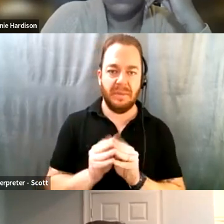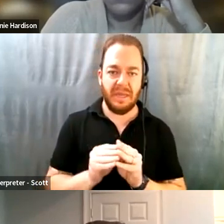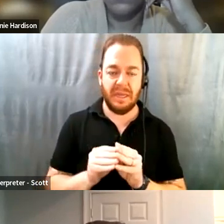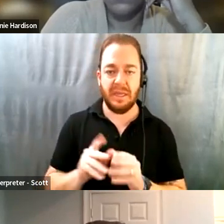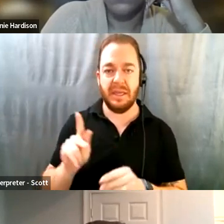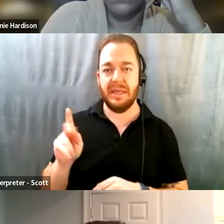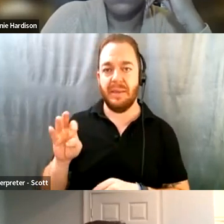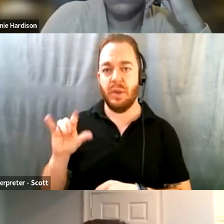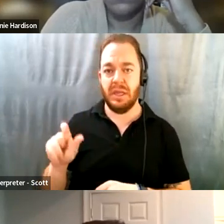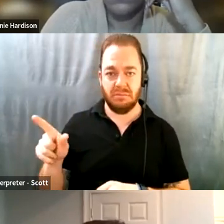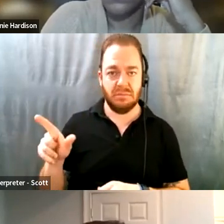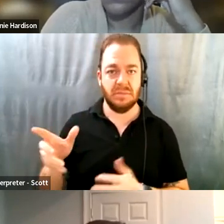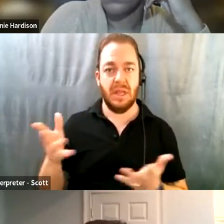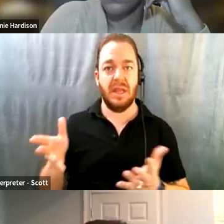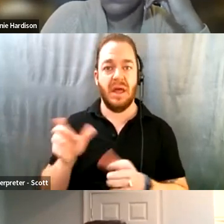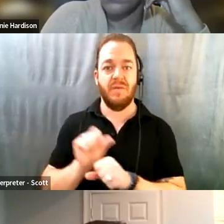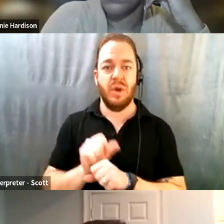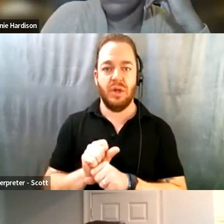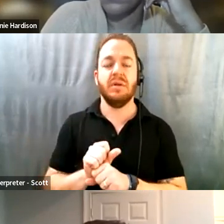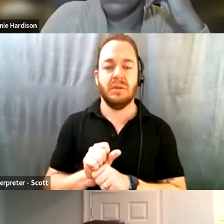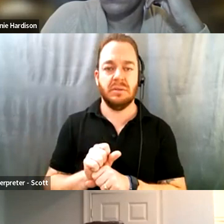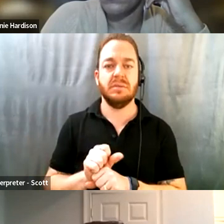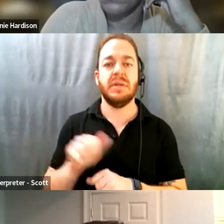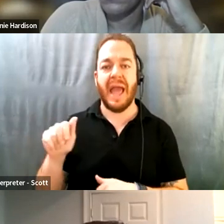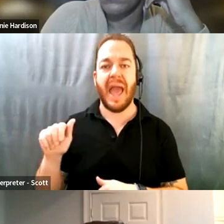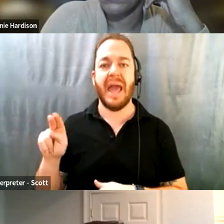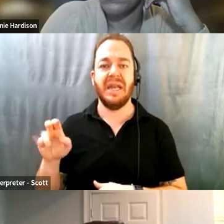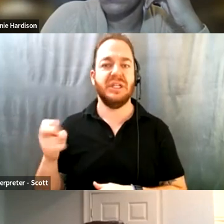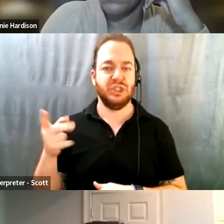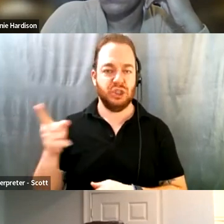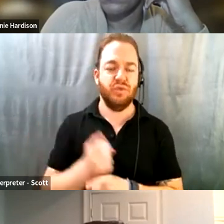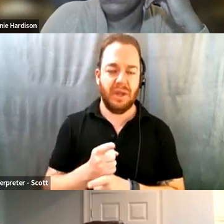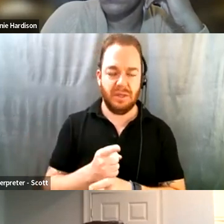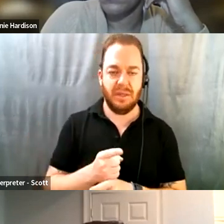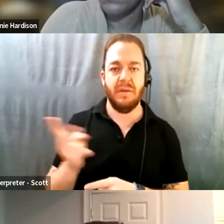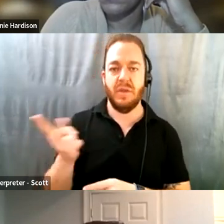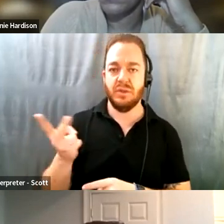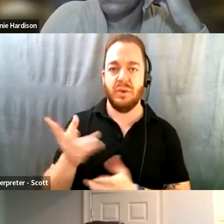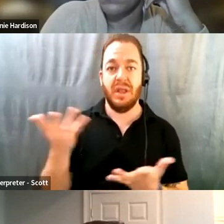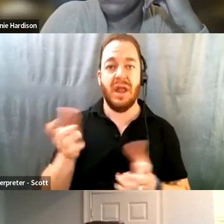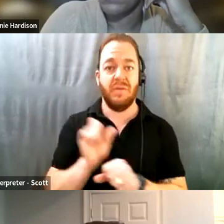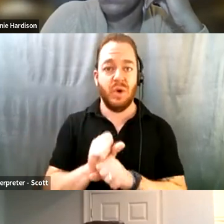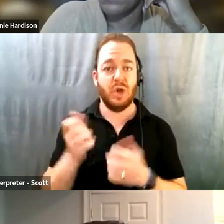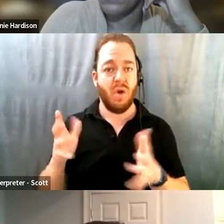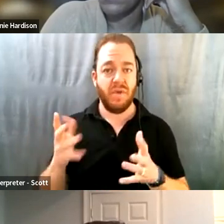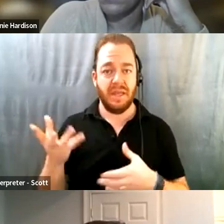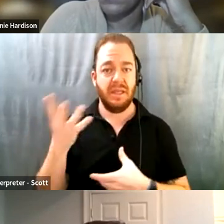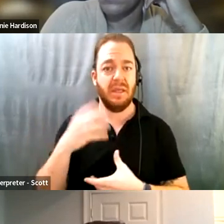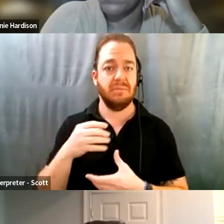Kimberly has done quite a bit of work. And excuse me, Anish. Yeah, Kimberly and Anish have done quite a bit of work already in